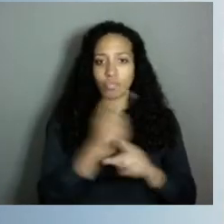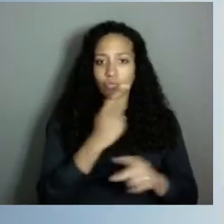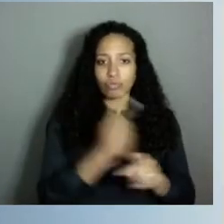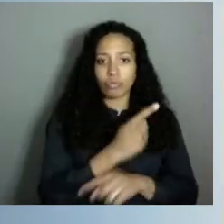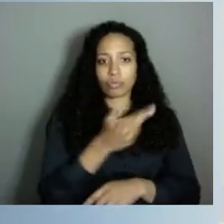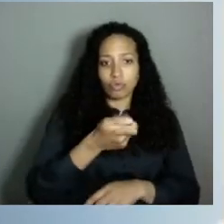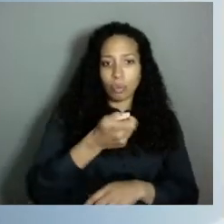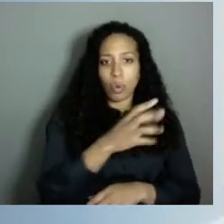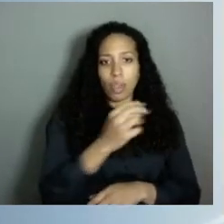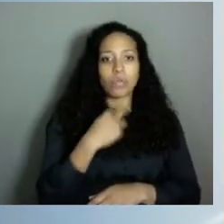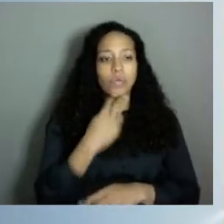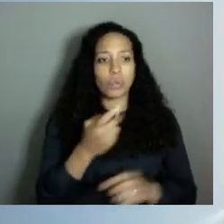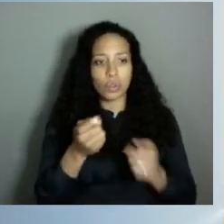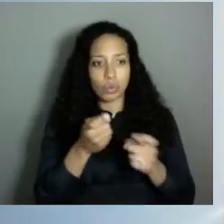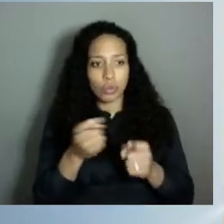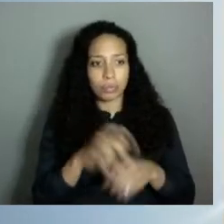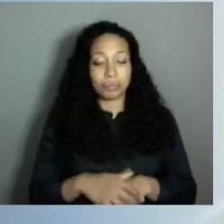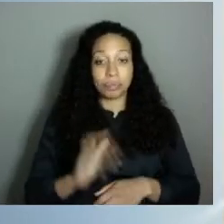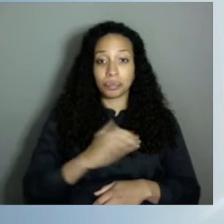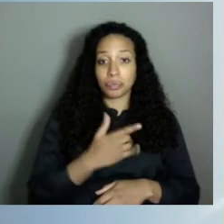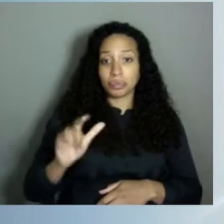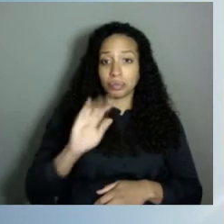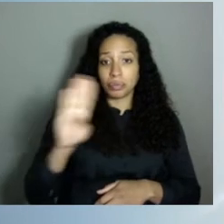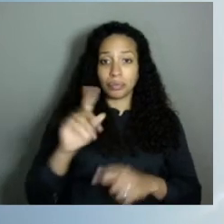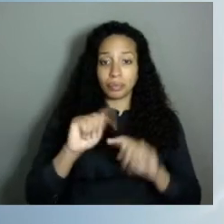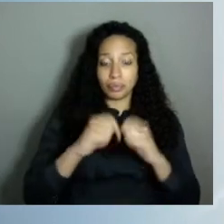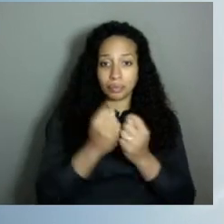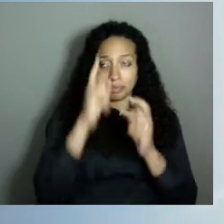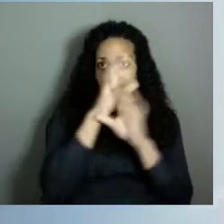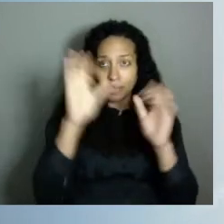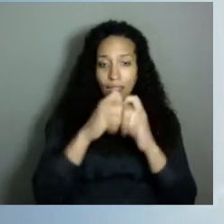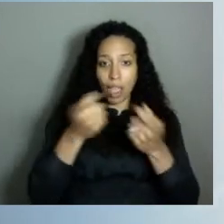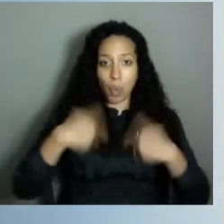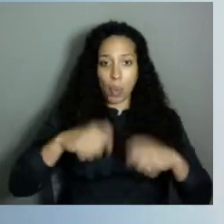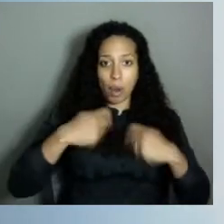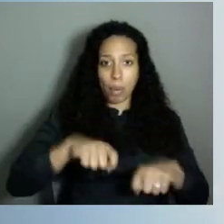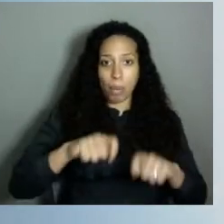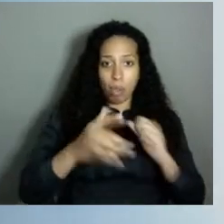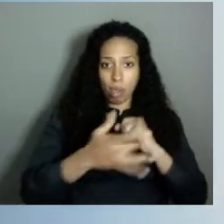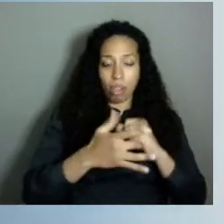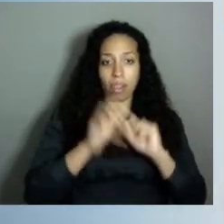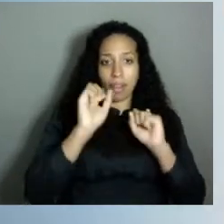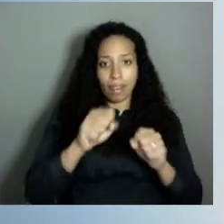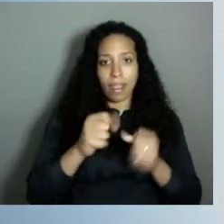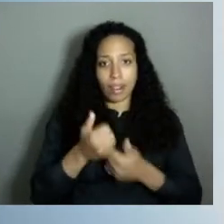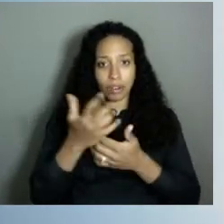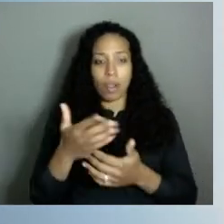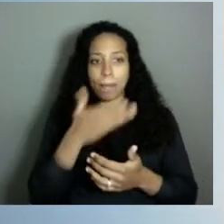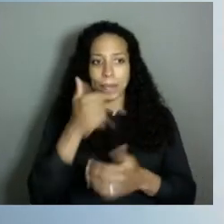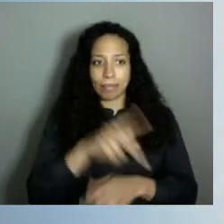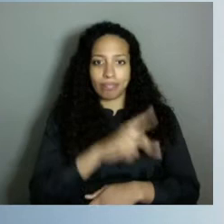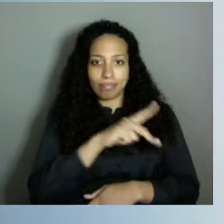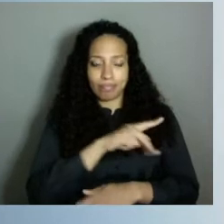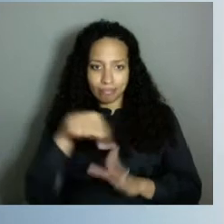control. Our lab team envisioned how wearables and smart fabric tech could deliver deeper personalization and greater access to home